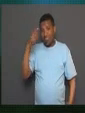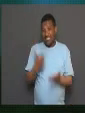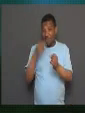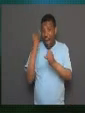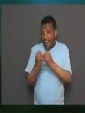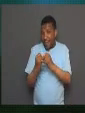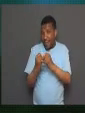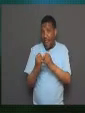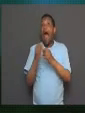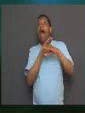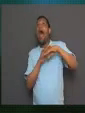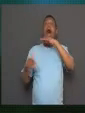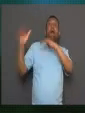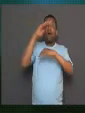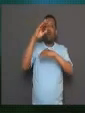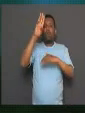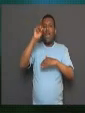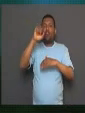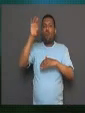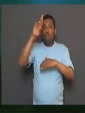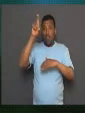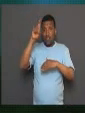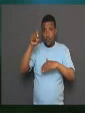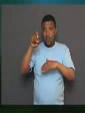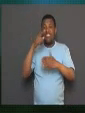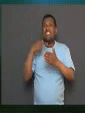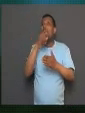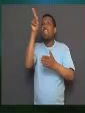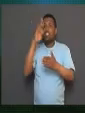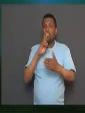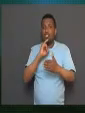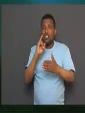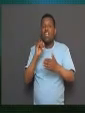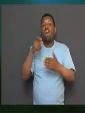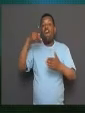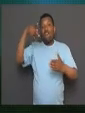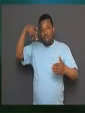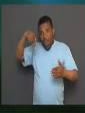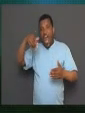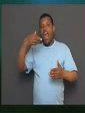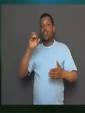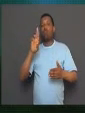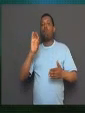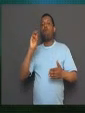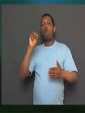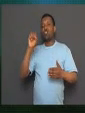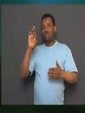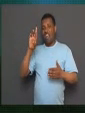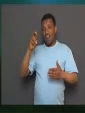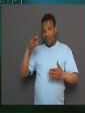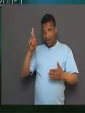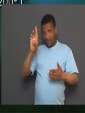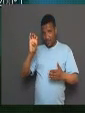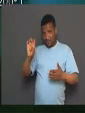Finally, above the mesopause, there is the thermosphere. The